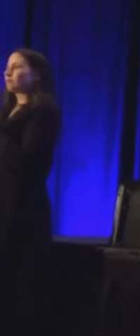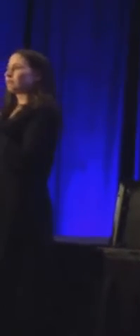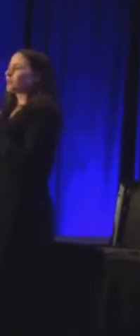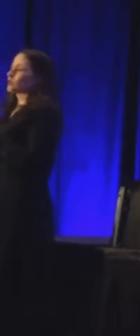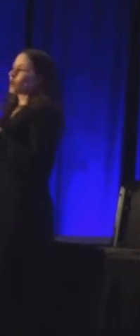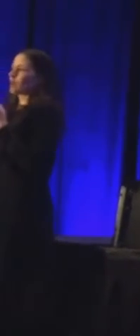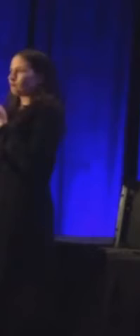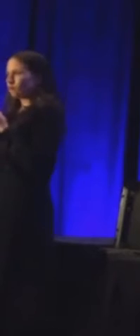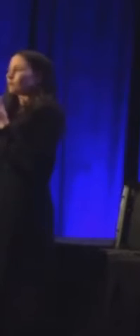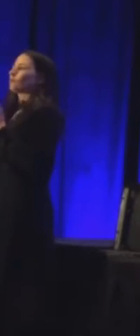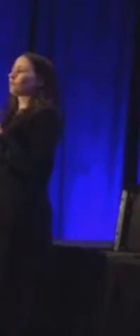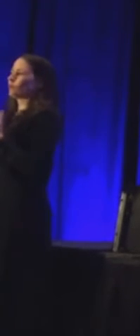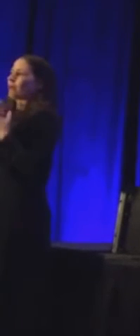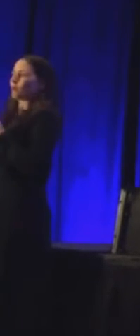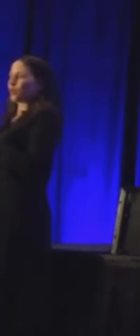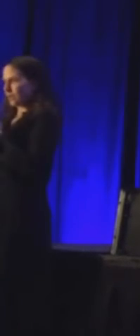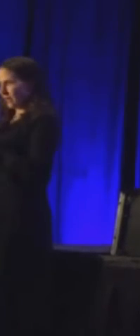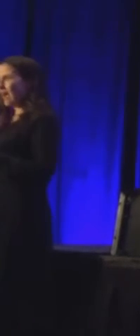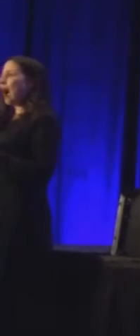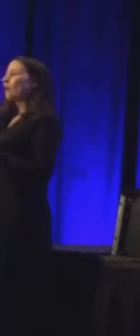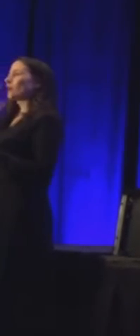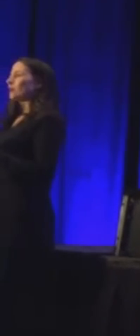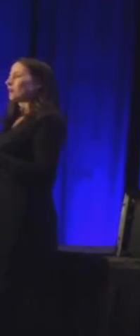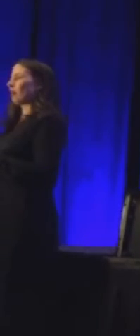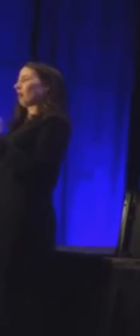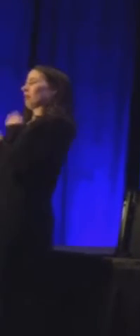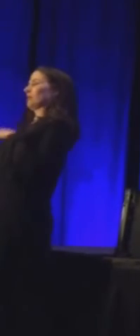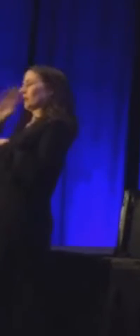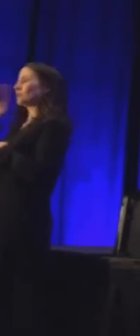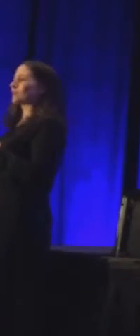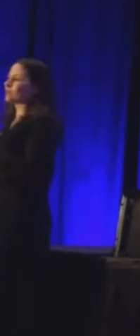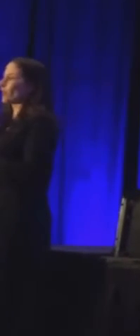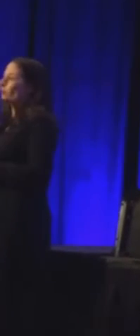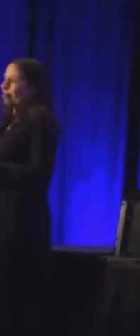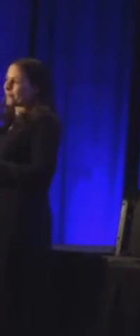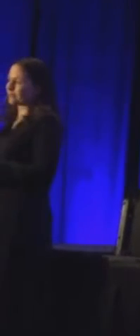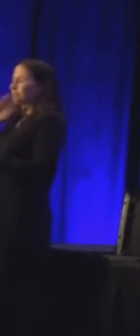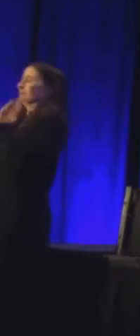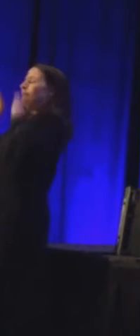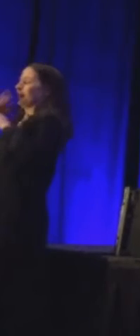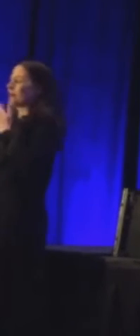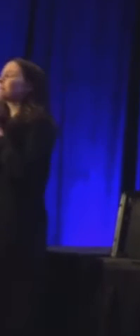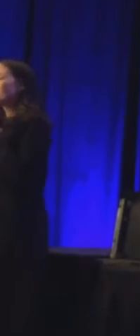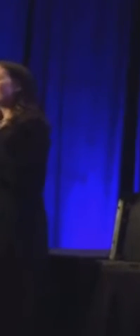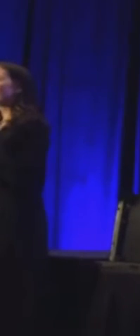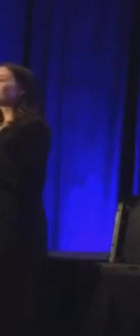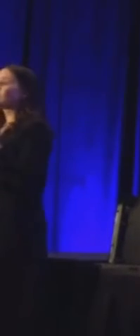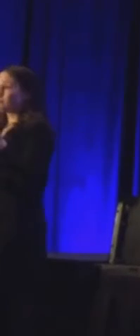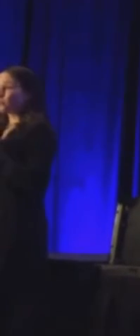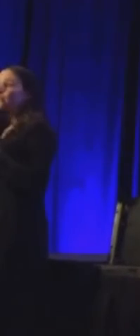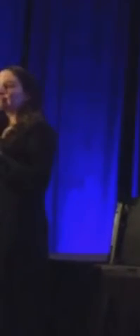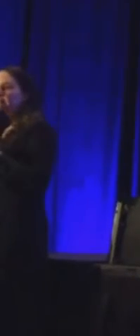I was going back and forth, relapsing, and then I had went to rehab. I got out and I started listening to podcasts. And whenever